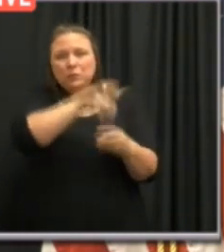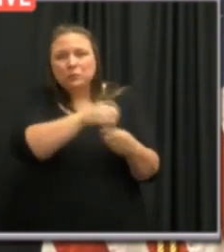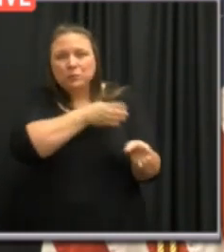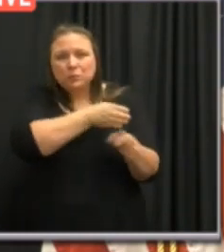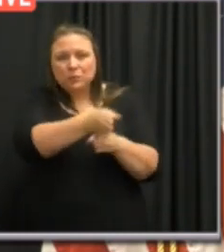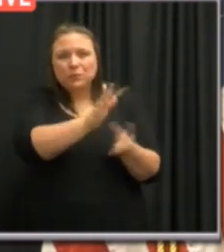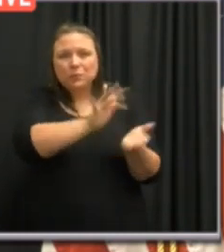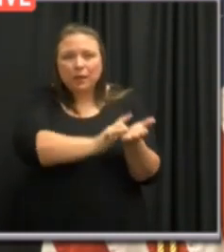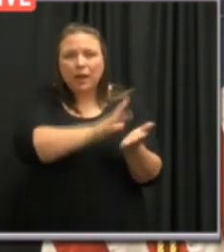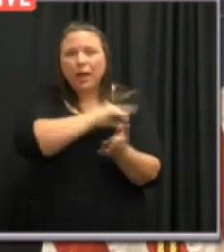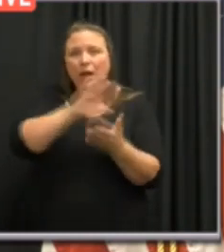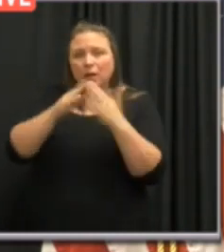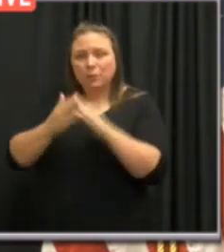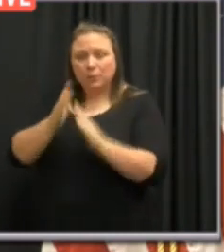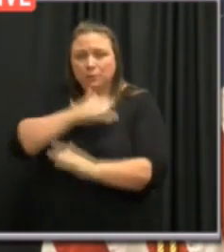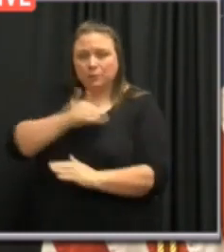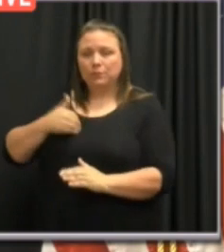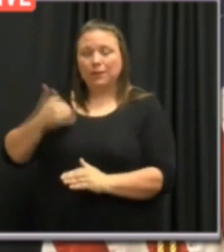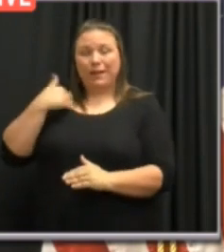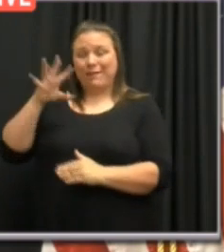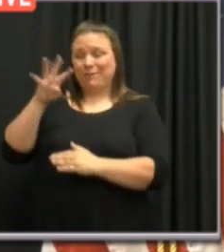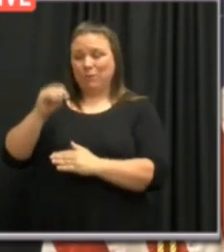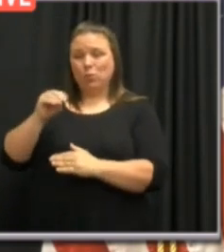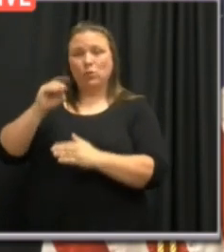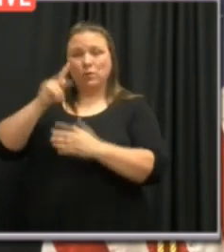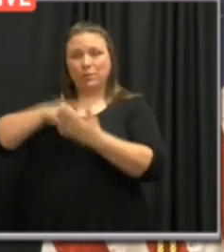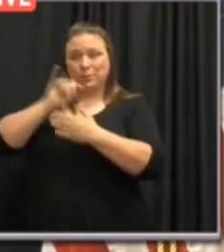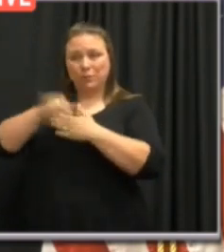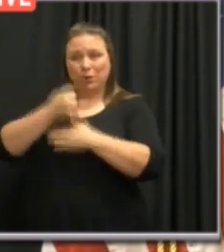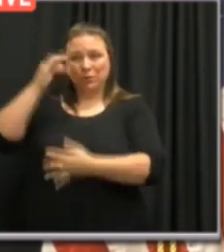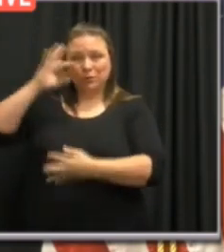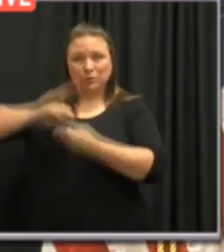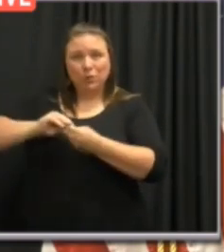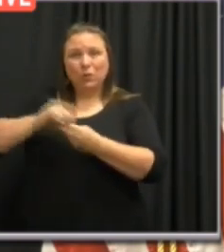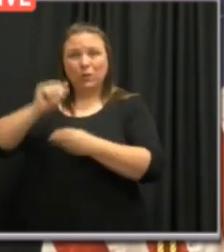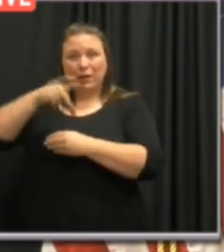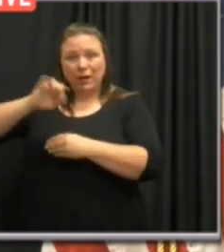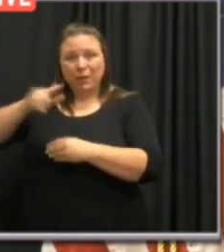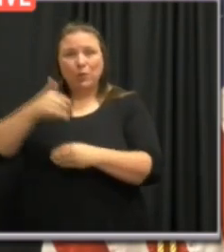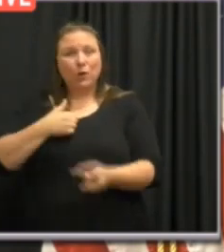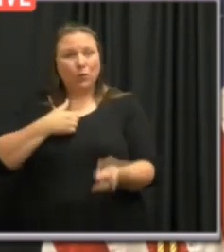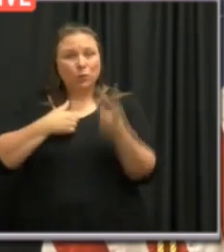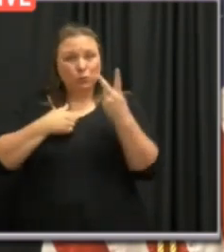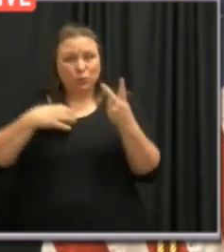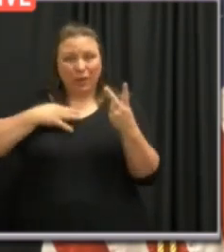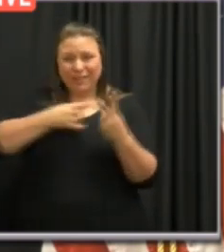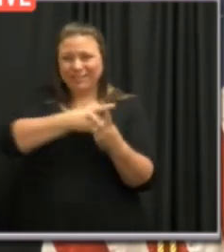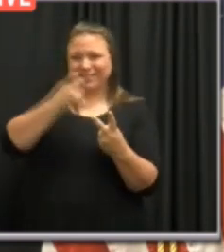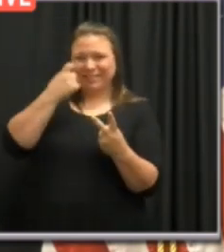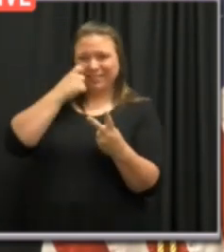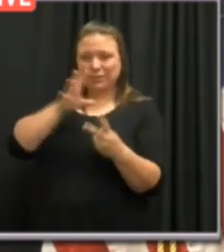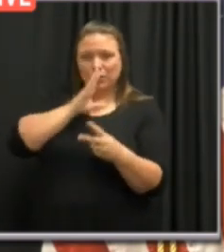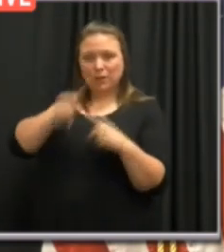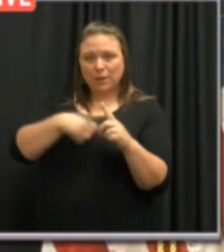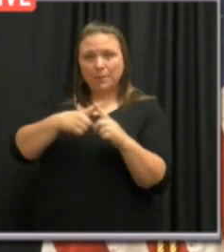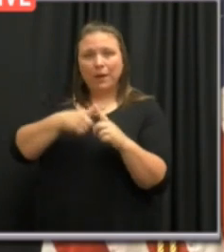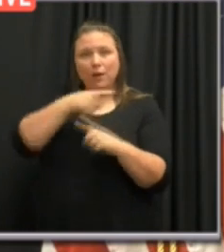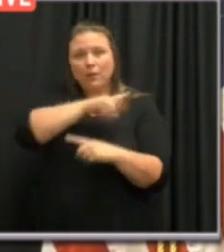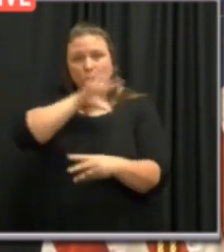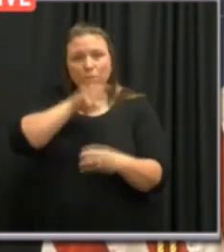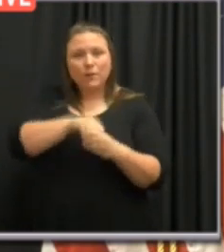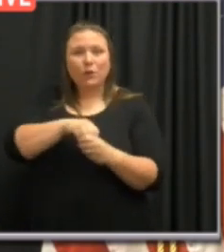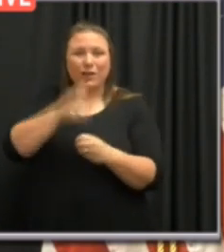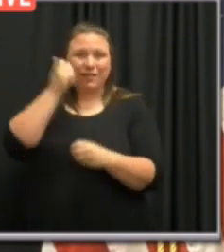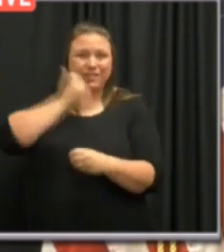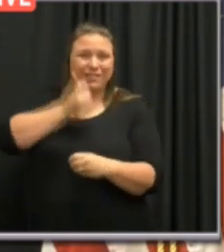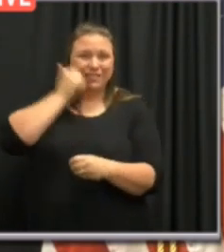members. Of the 40 projects we had in April, we had 2 volunteers that were mentioned earlier that literally participated in half